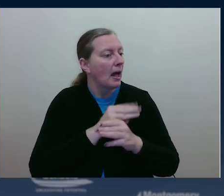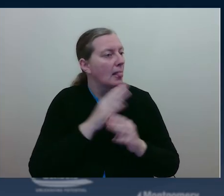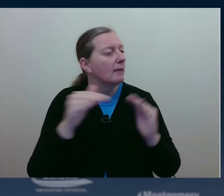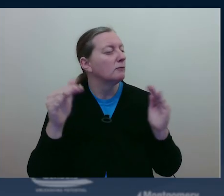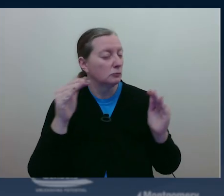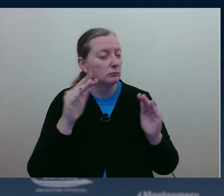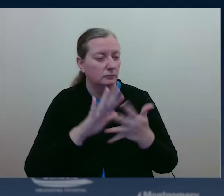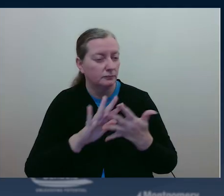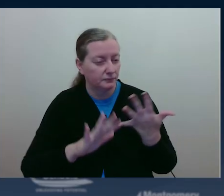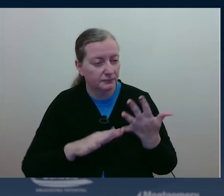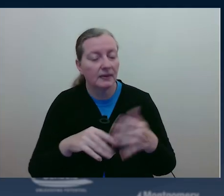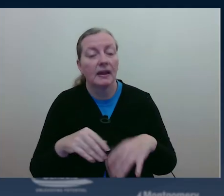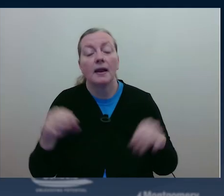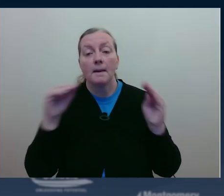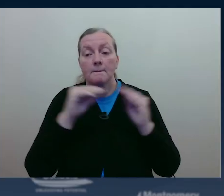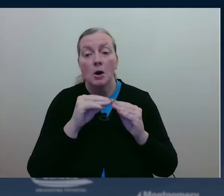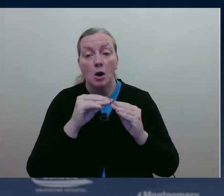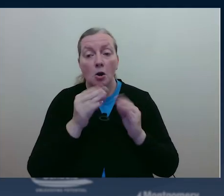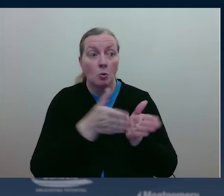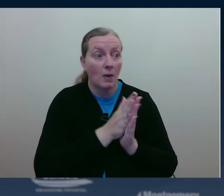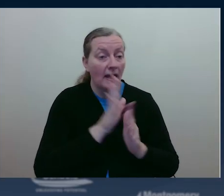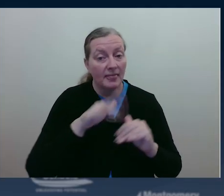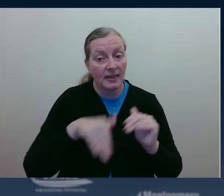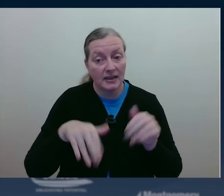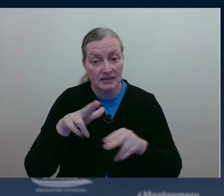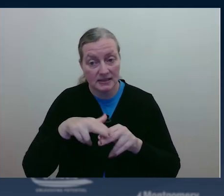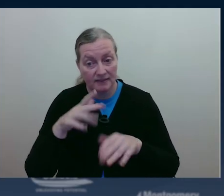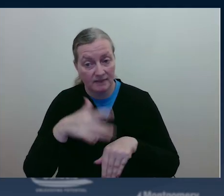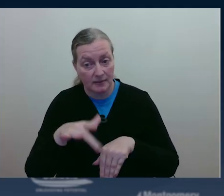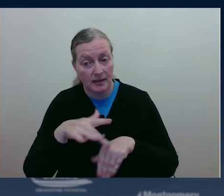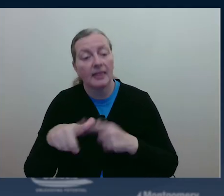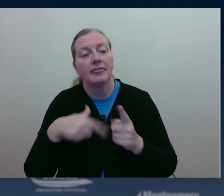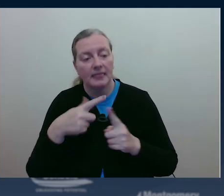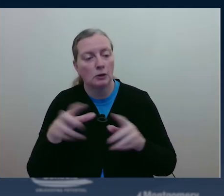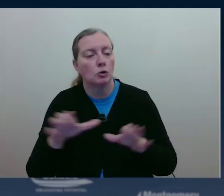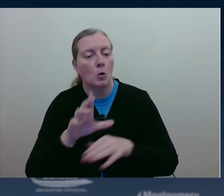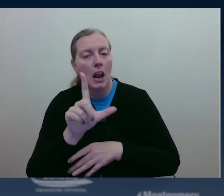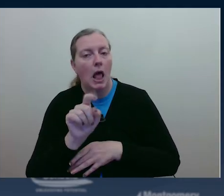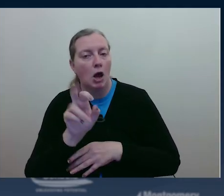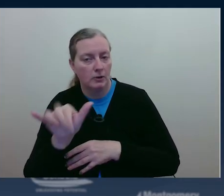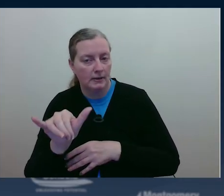seats available, we'll run a lottery. Next slide, please.